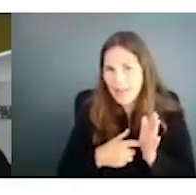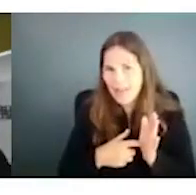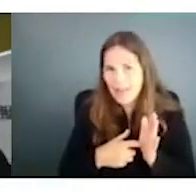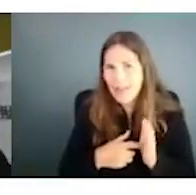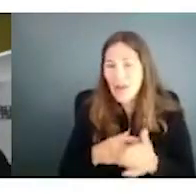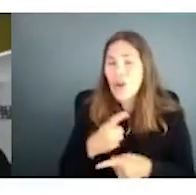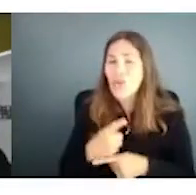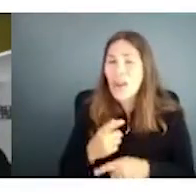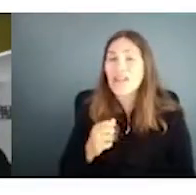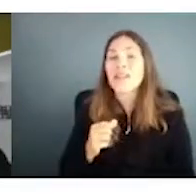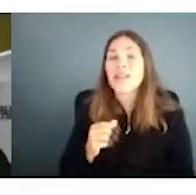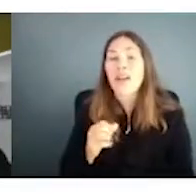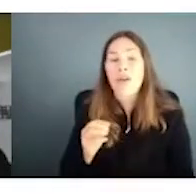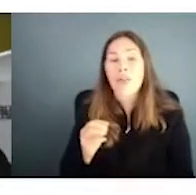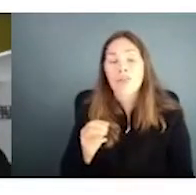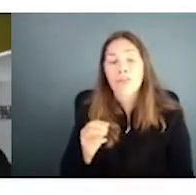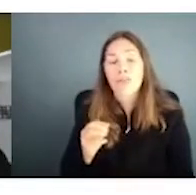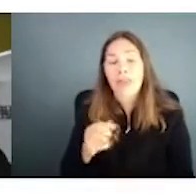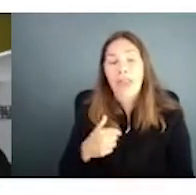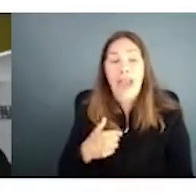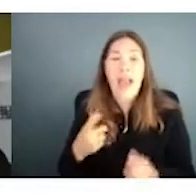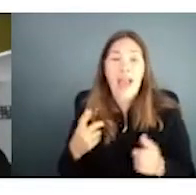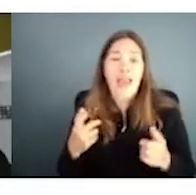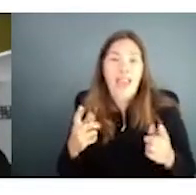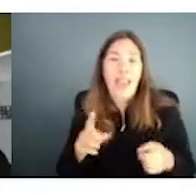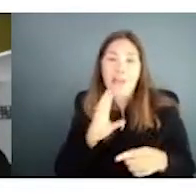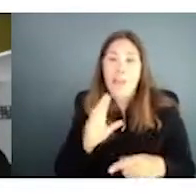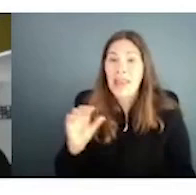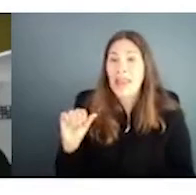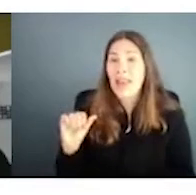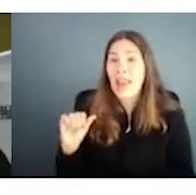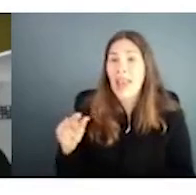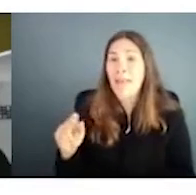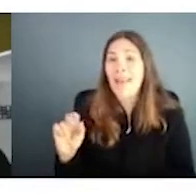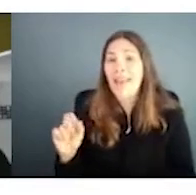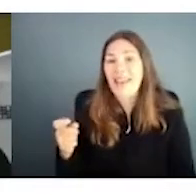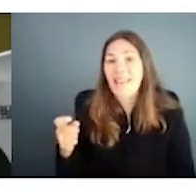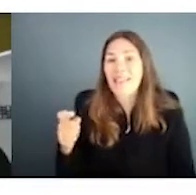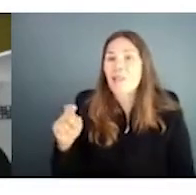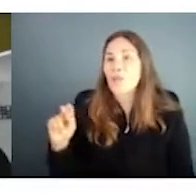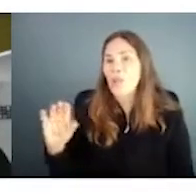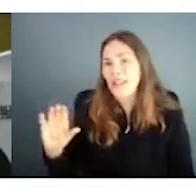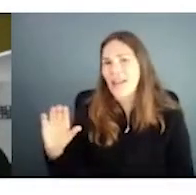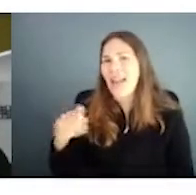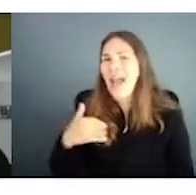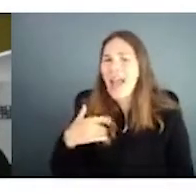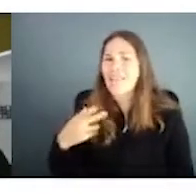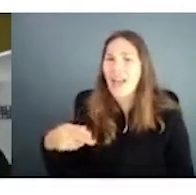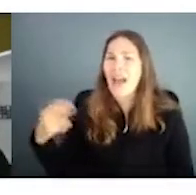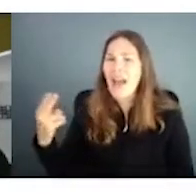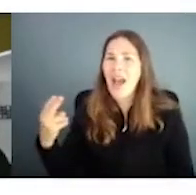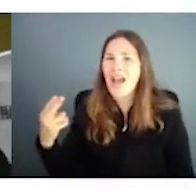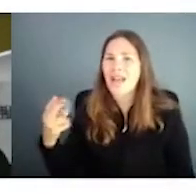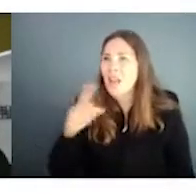right? So I happen to be in Apex, North Carolina, where I have a pretty high performing